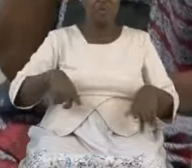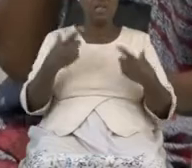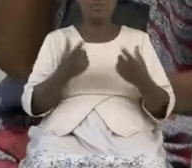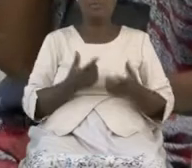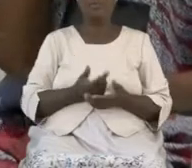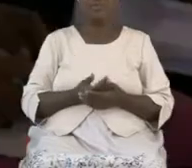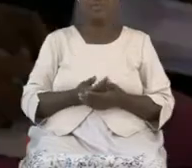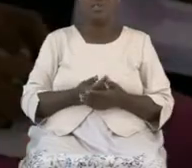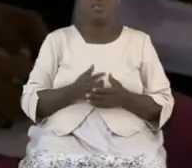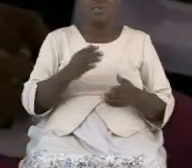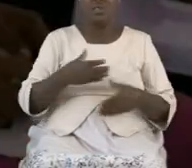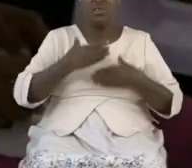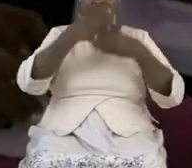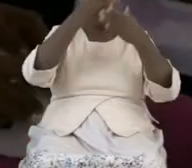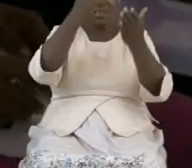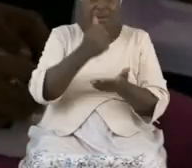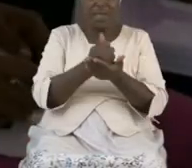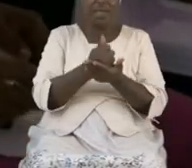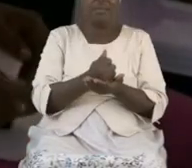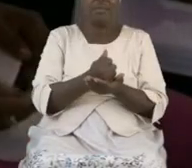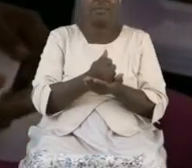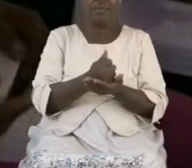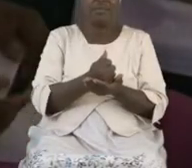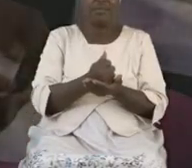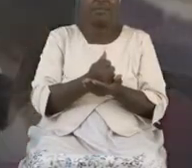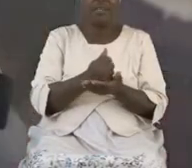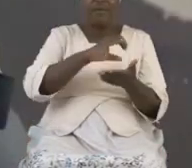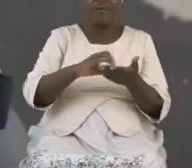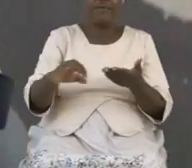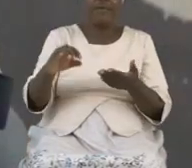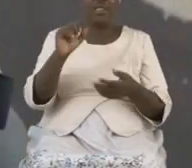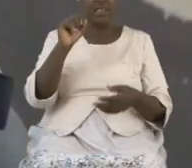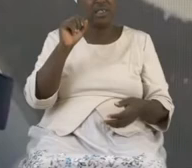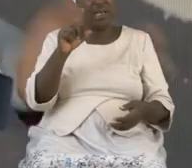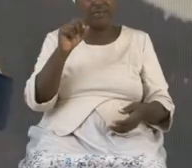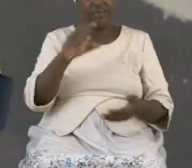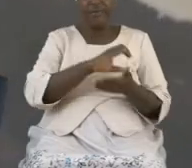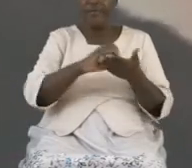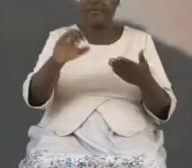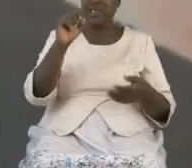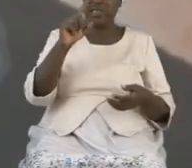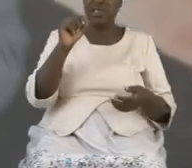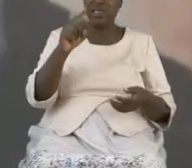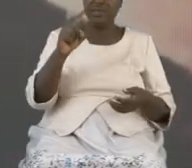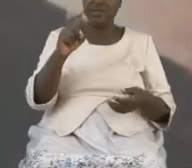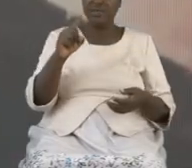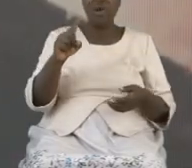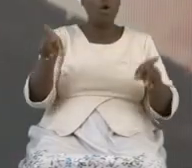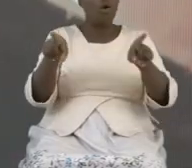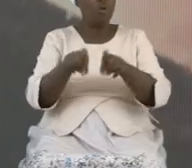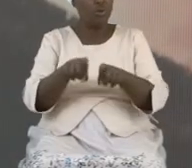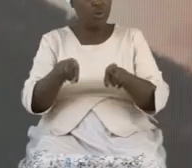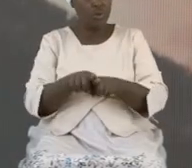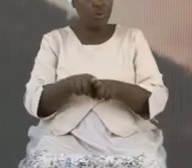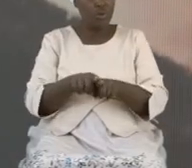Amen. Look at verse 11. In verse 11, likewise, reckon ye